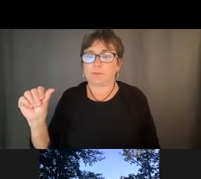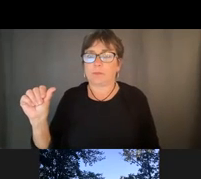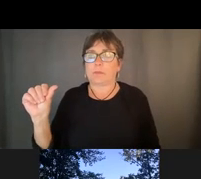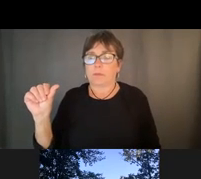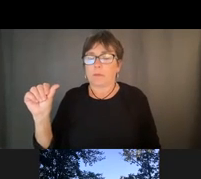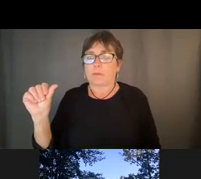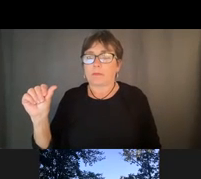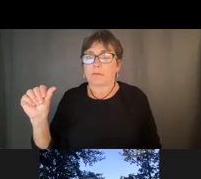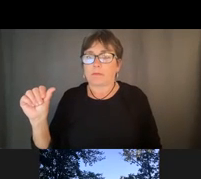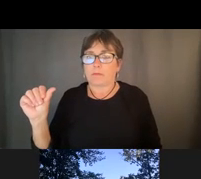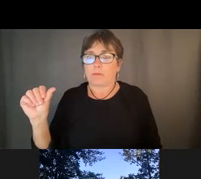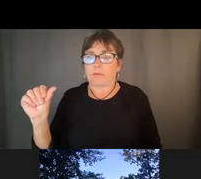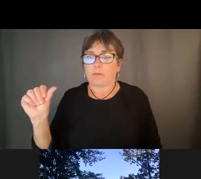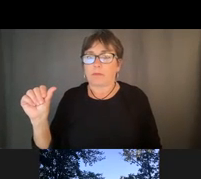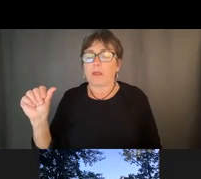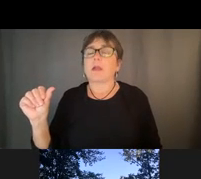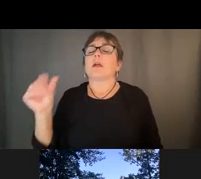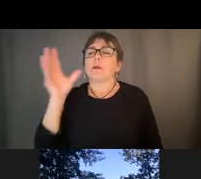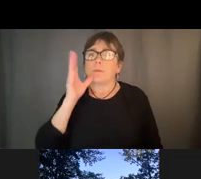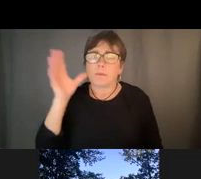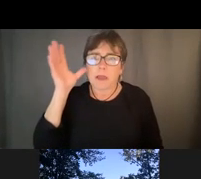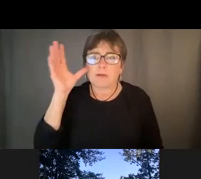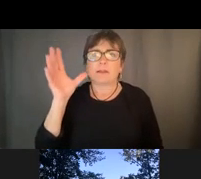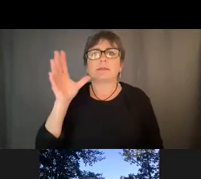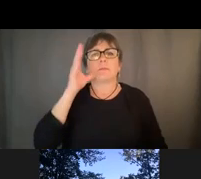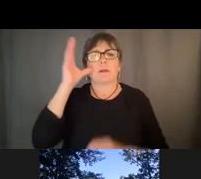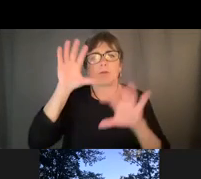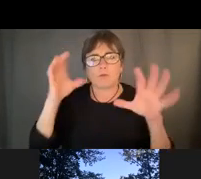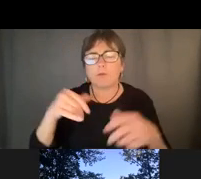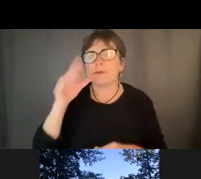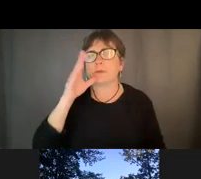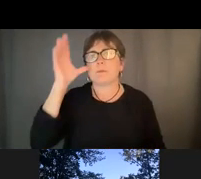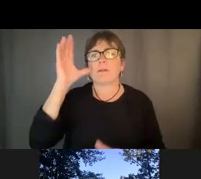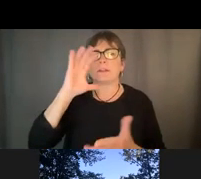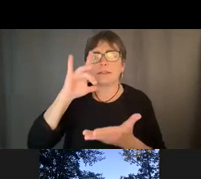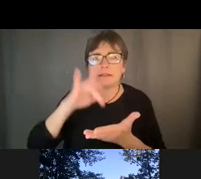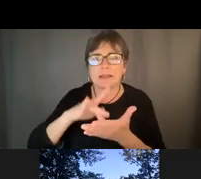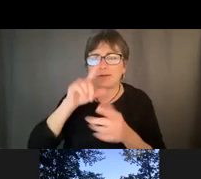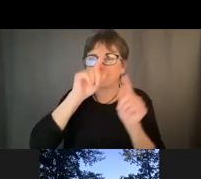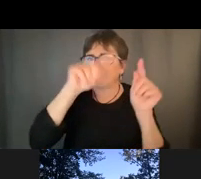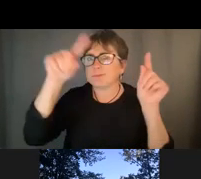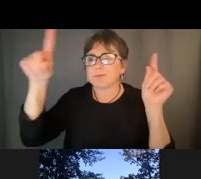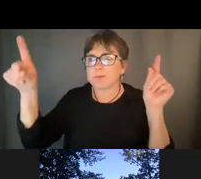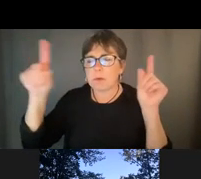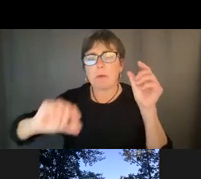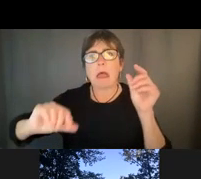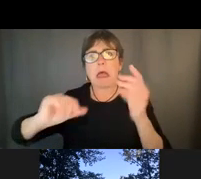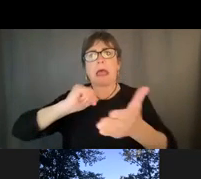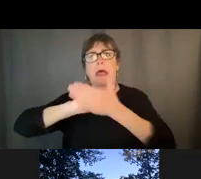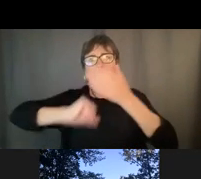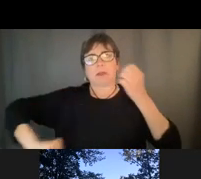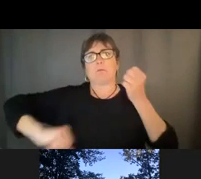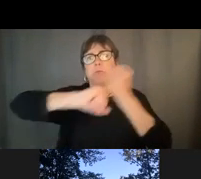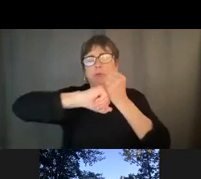and leadership of parents and parent groups and parent centers and the work that was done in the beginning of the movement. I would not be where I am today.